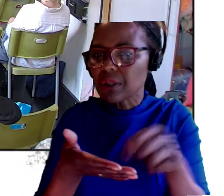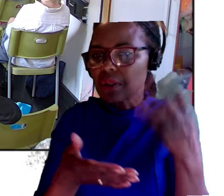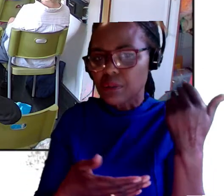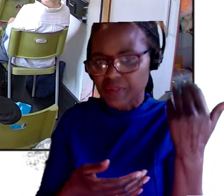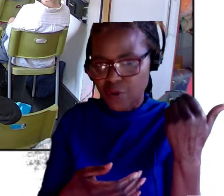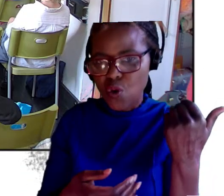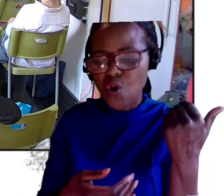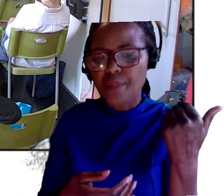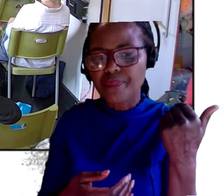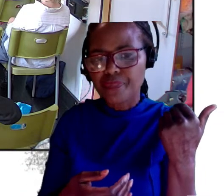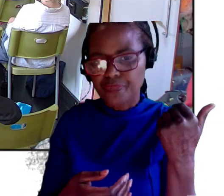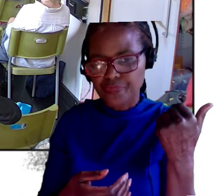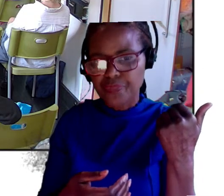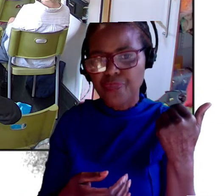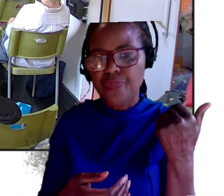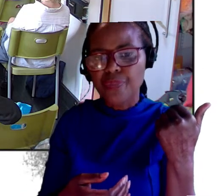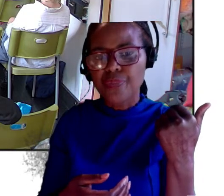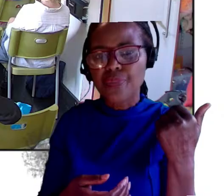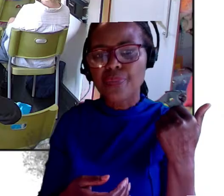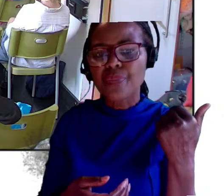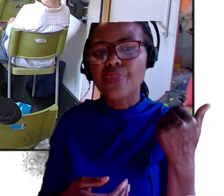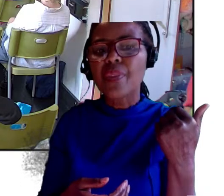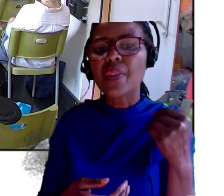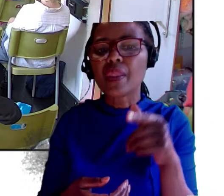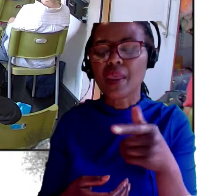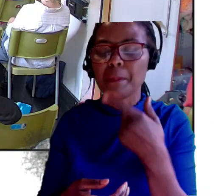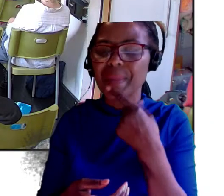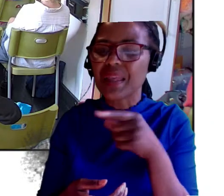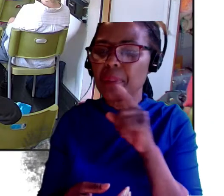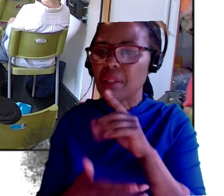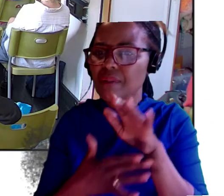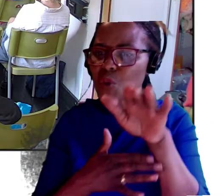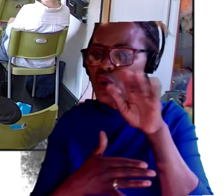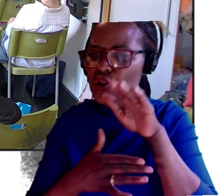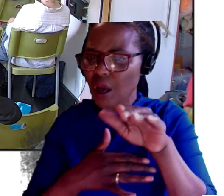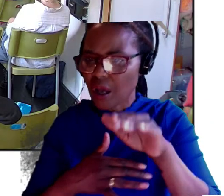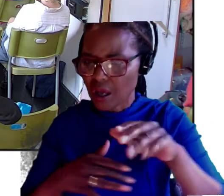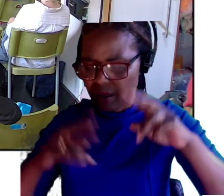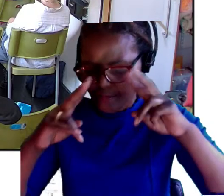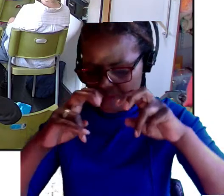people of future generations sifting through the digital